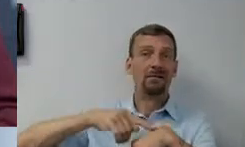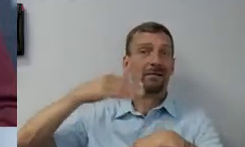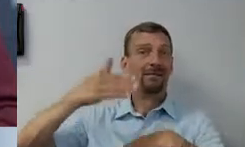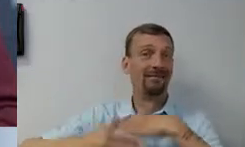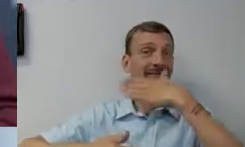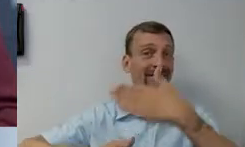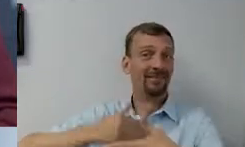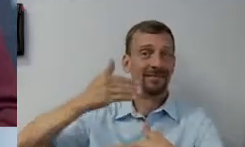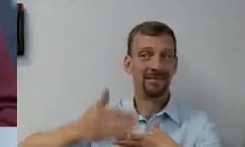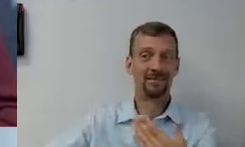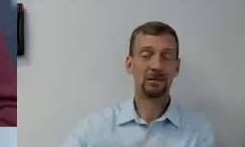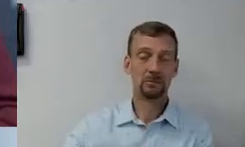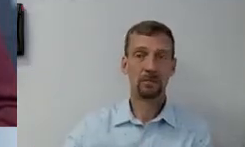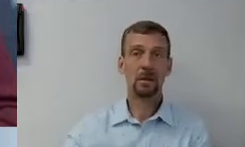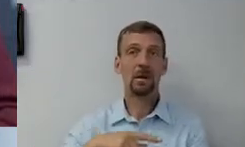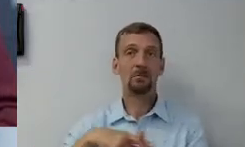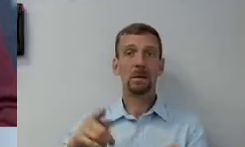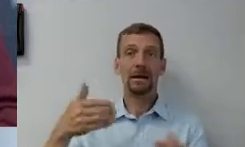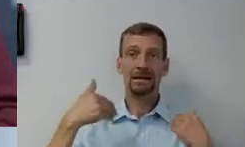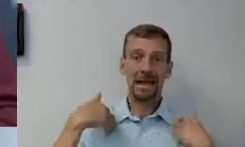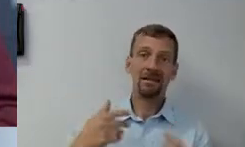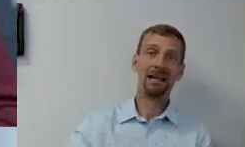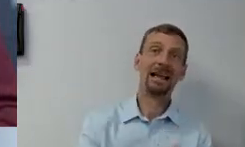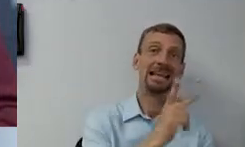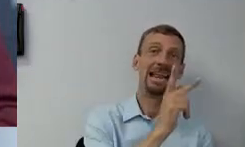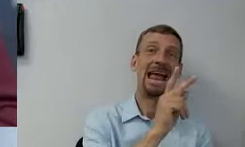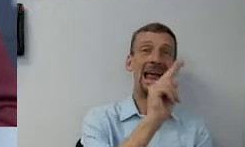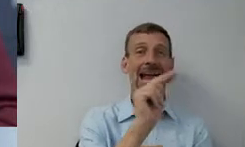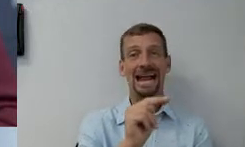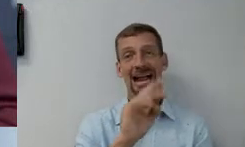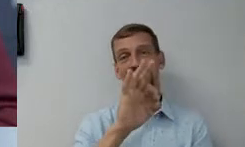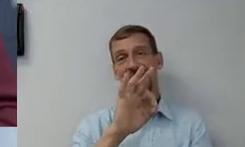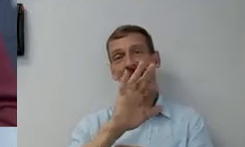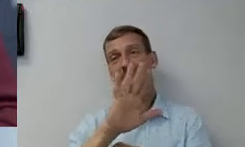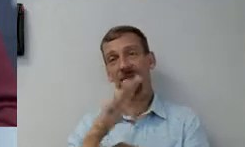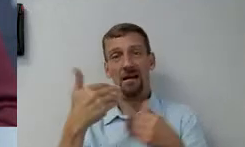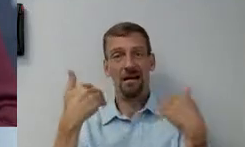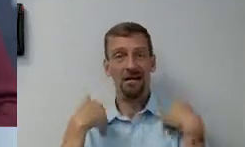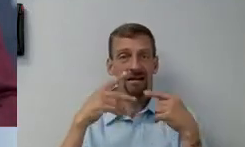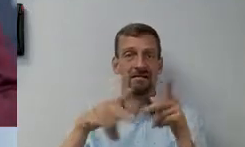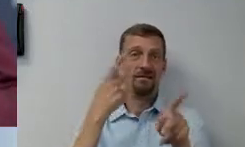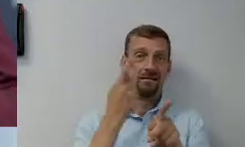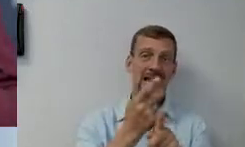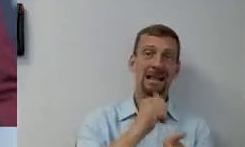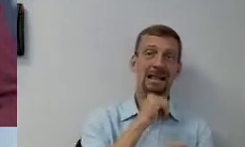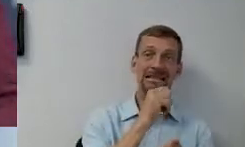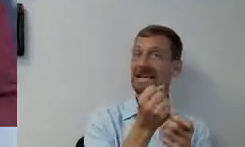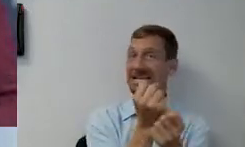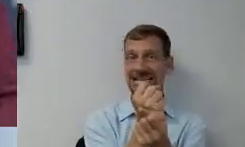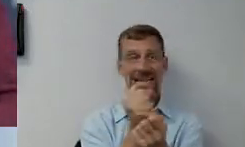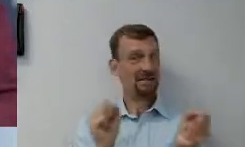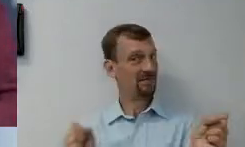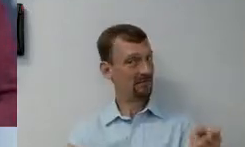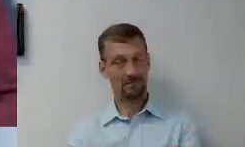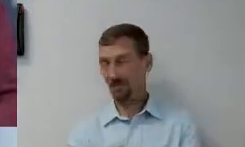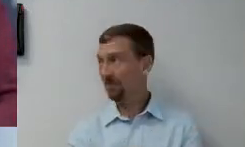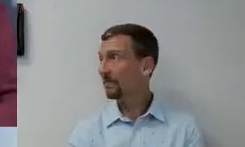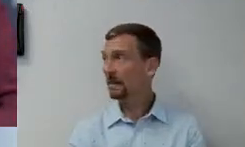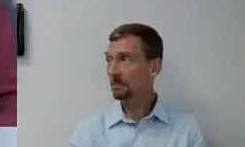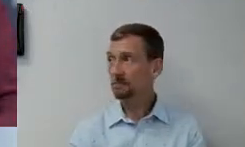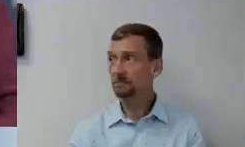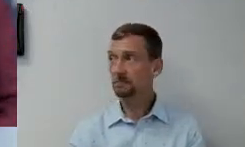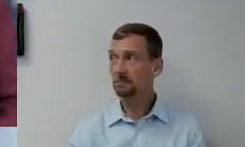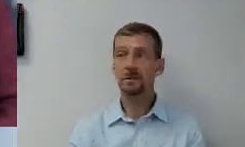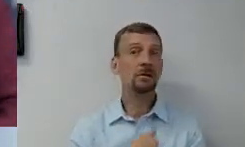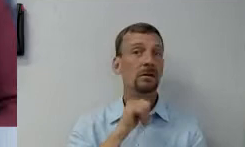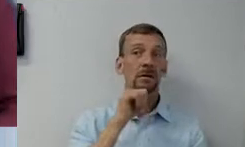so many other N95 or KN95s that are not safe or